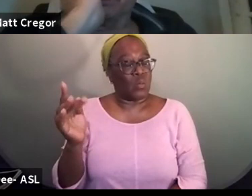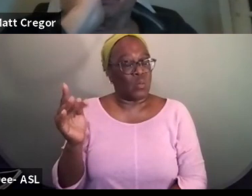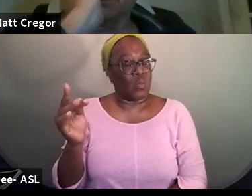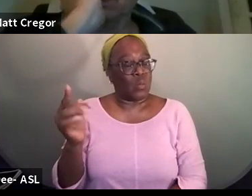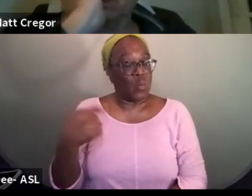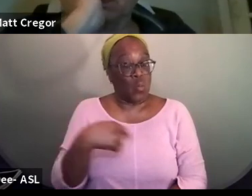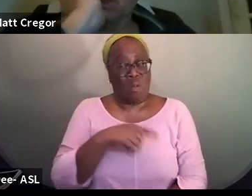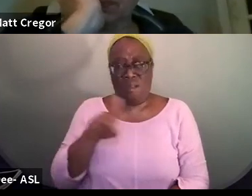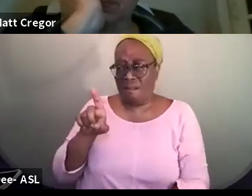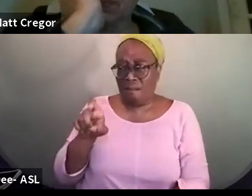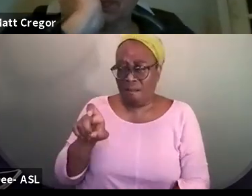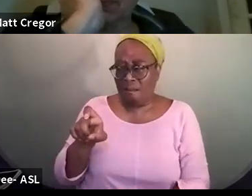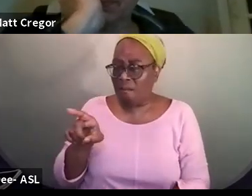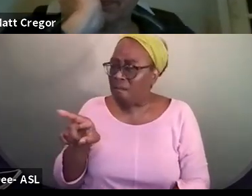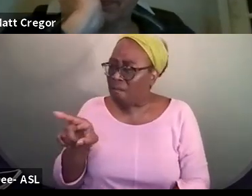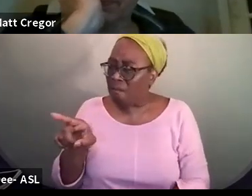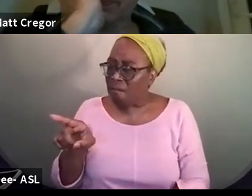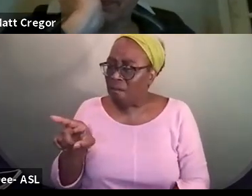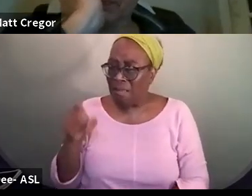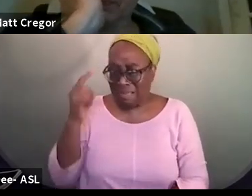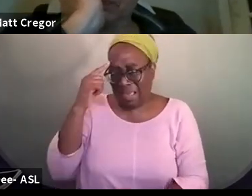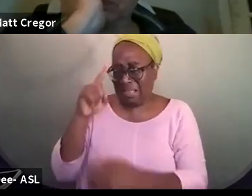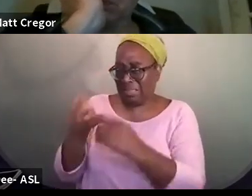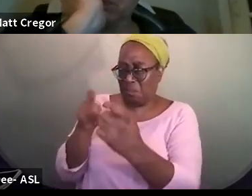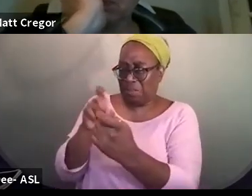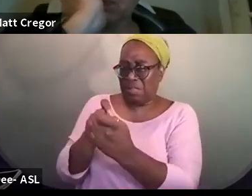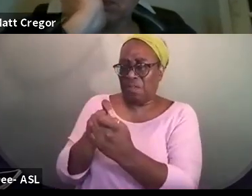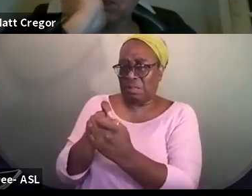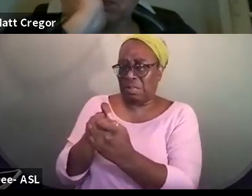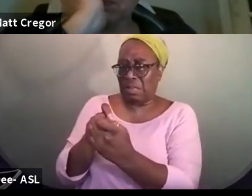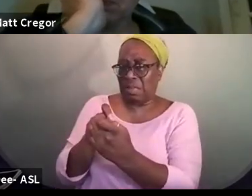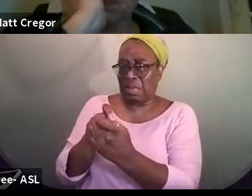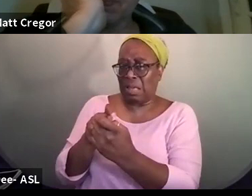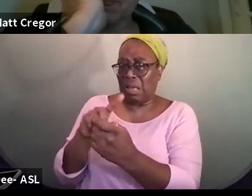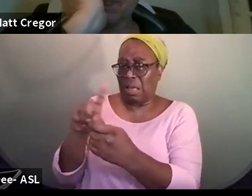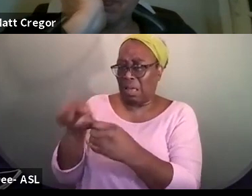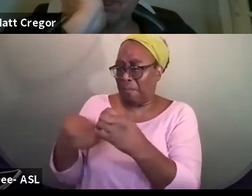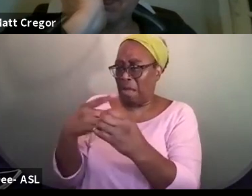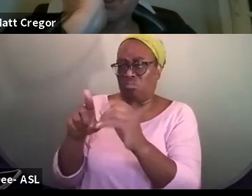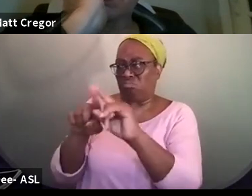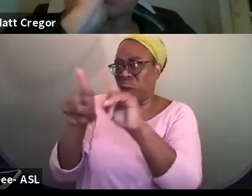we asked her to think specifically of the sets of circumstances and the multiplicity